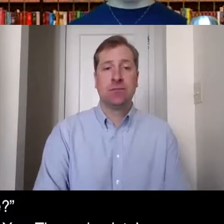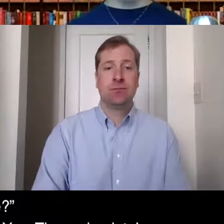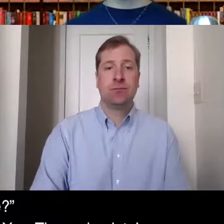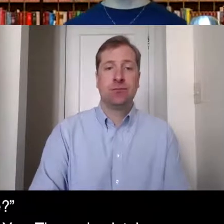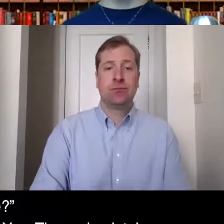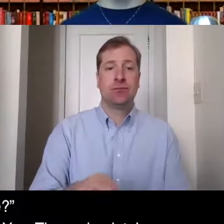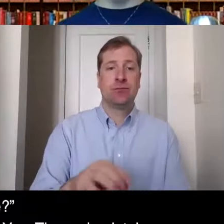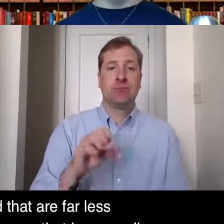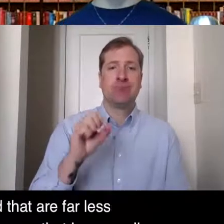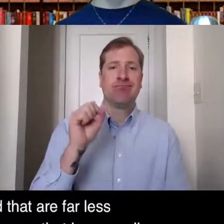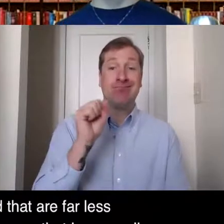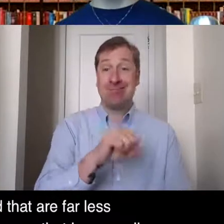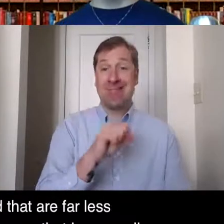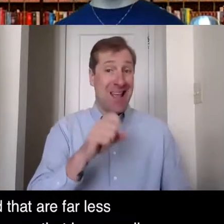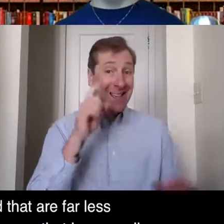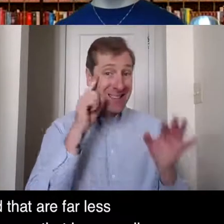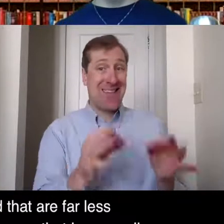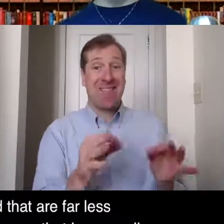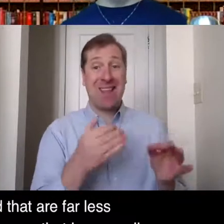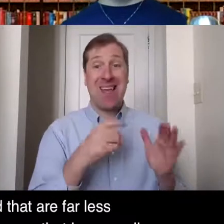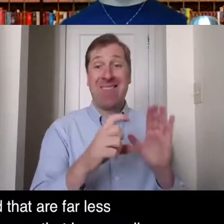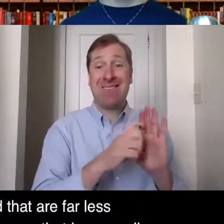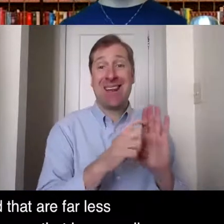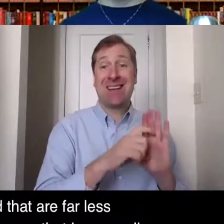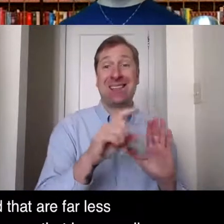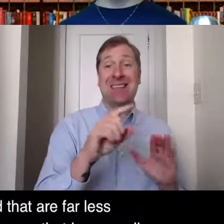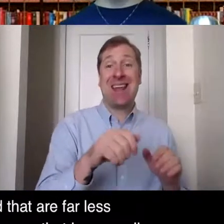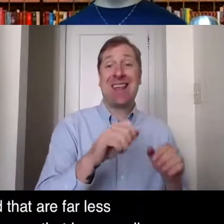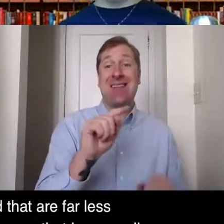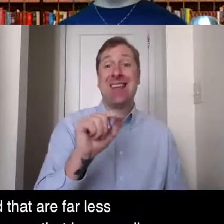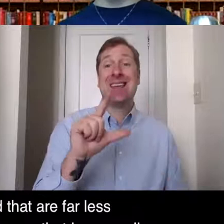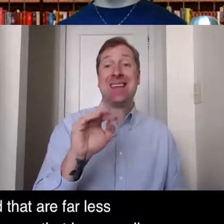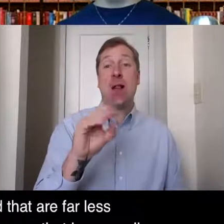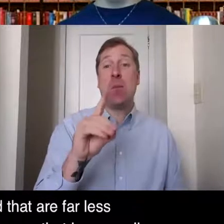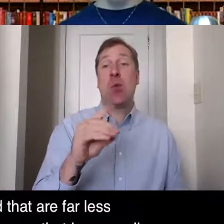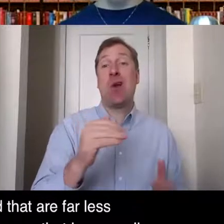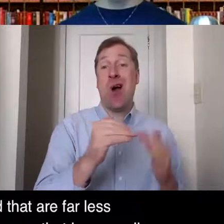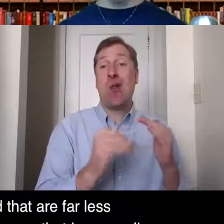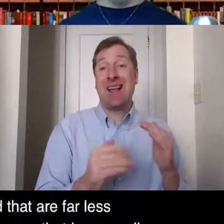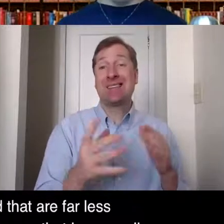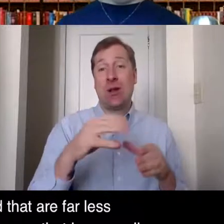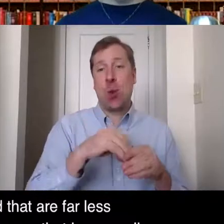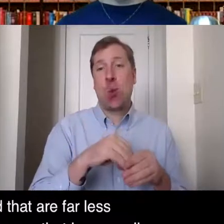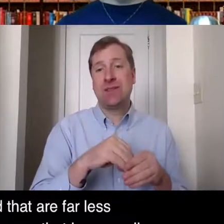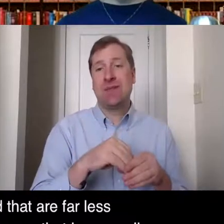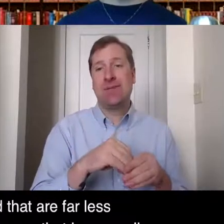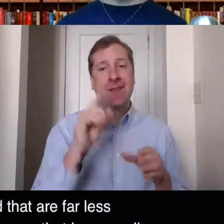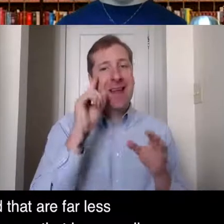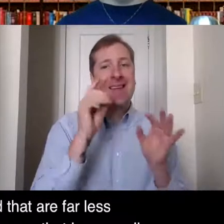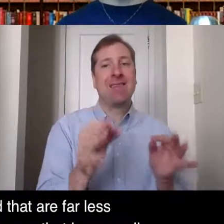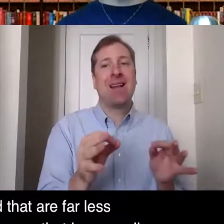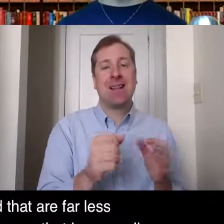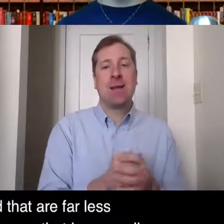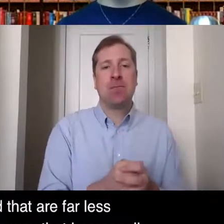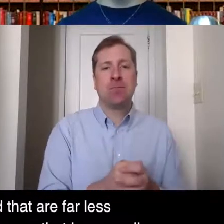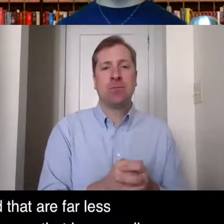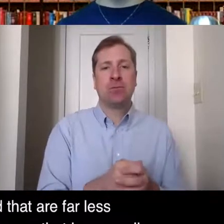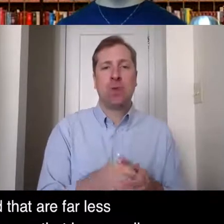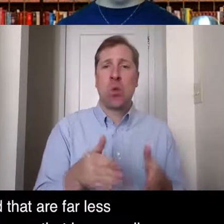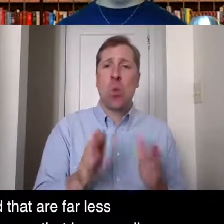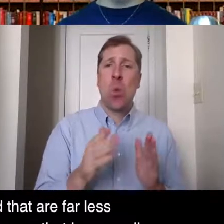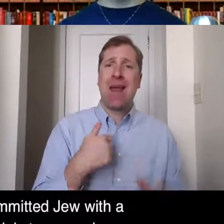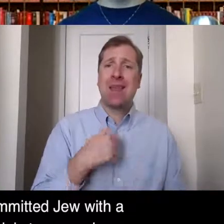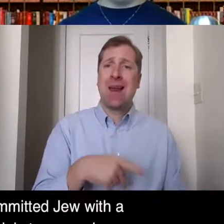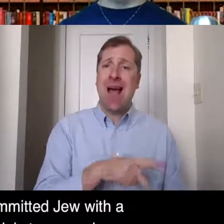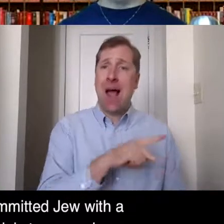Yes, there absolutely are texts in the Talmud that are far less inclusive than these. And the way that I